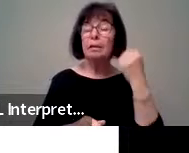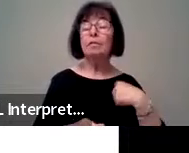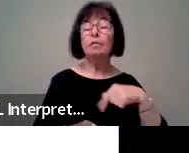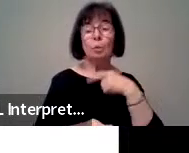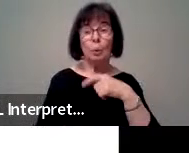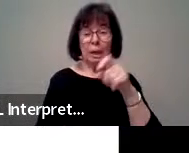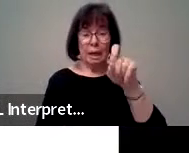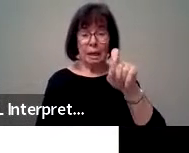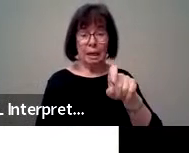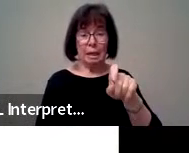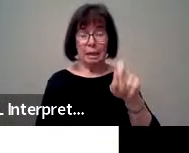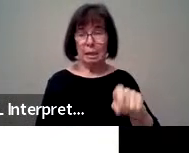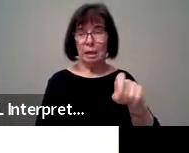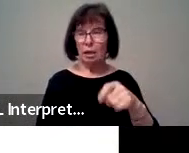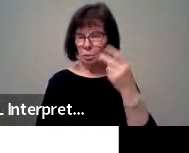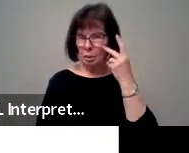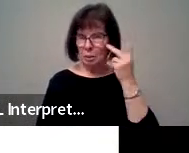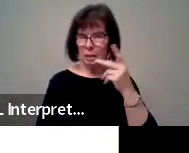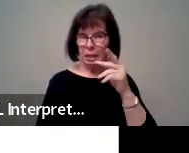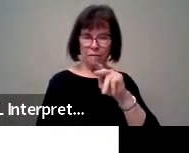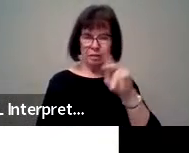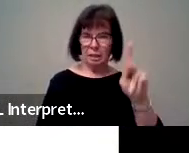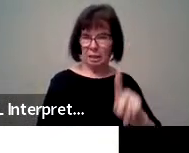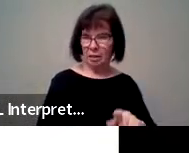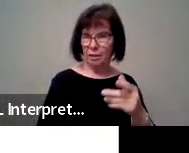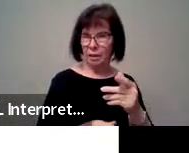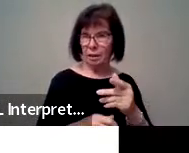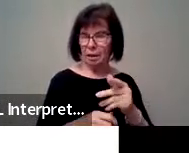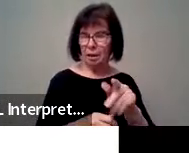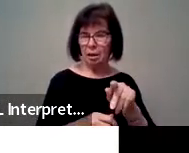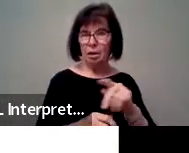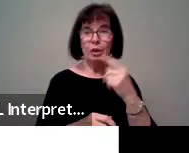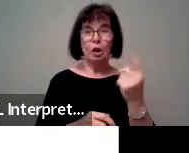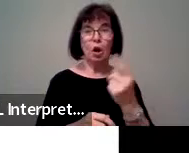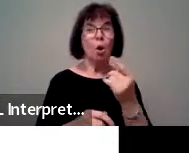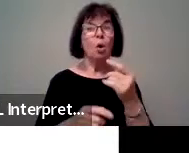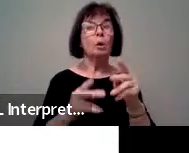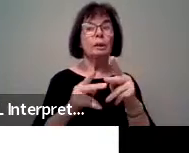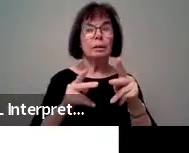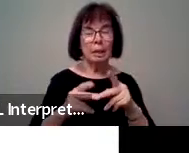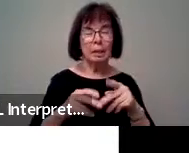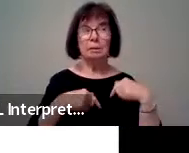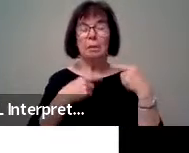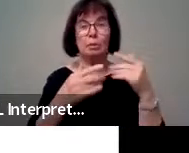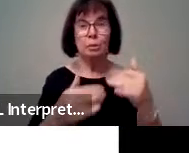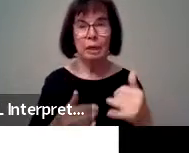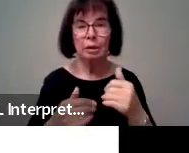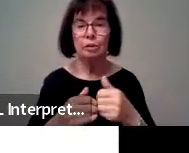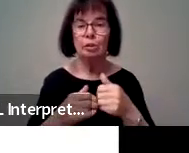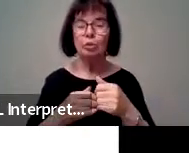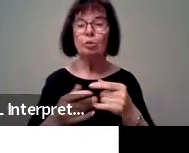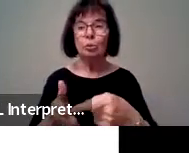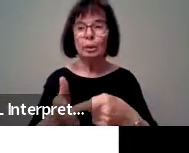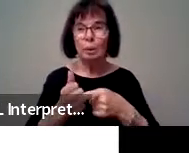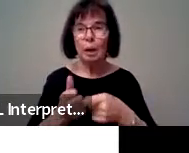the city of Philadelphia, one of the maybe the only place so far to reintroduce the